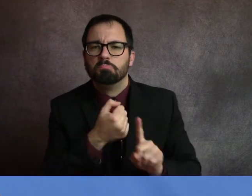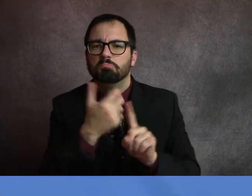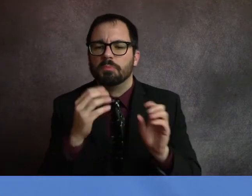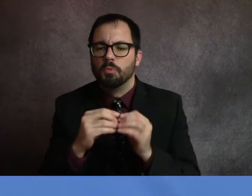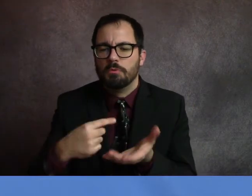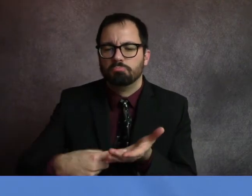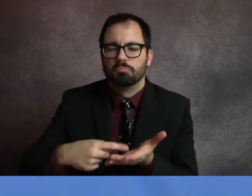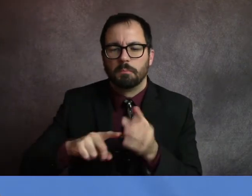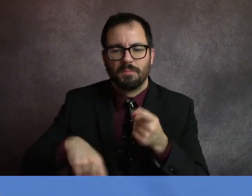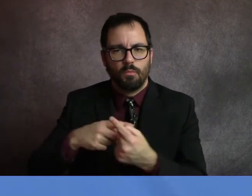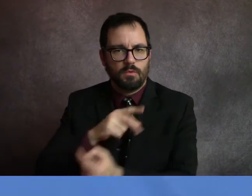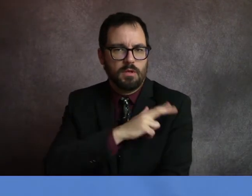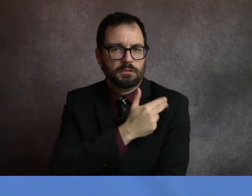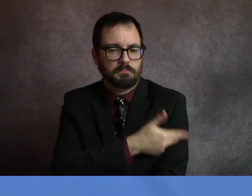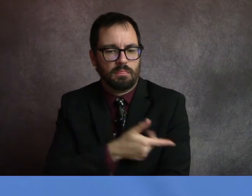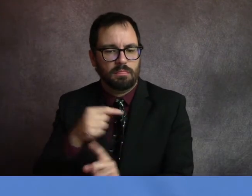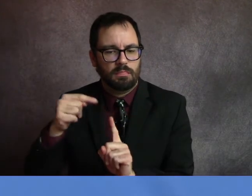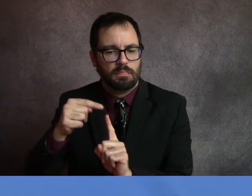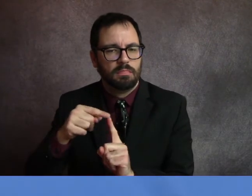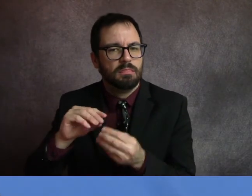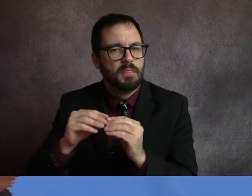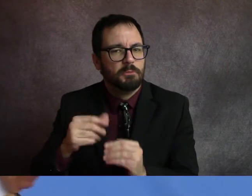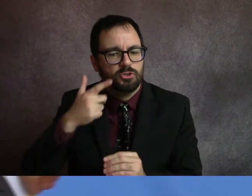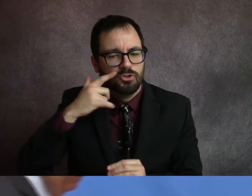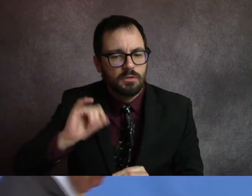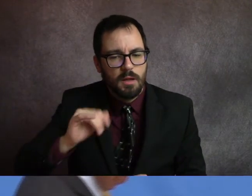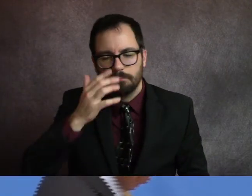a little bit about the hospital metrics.